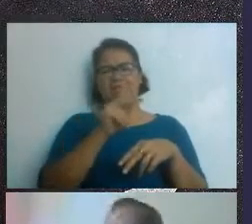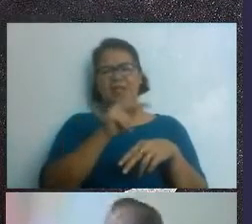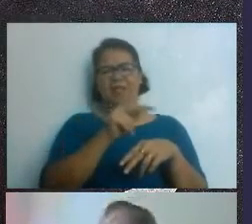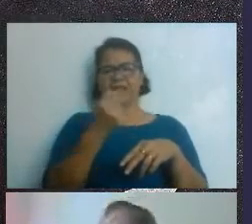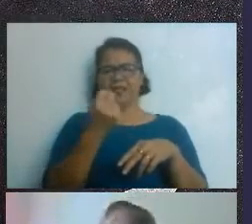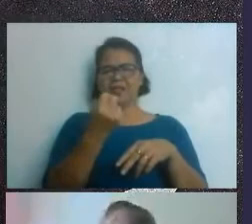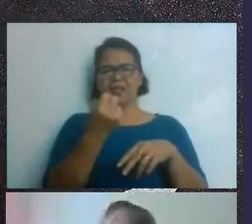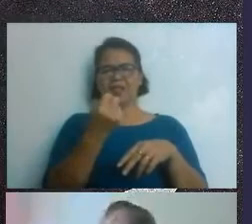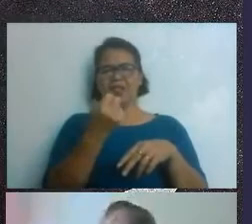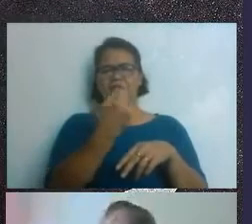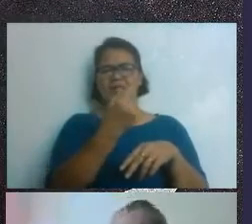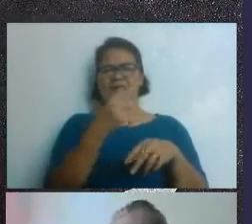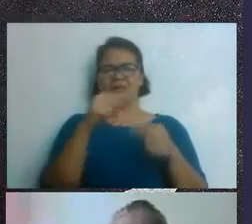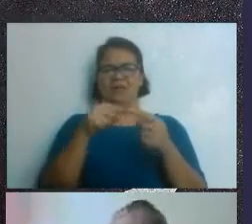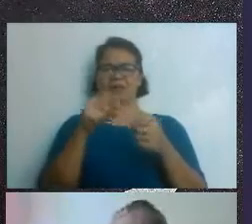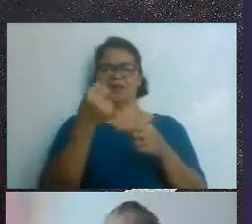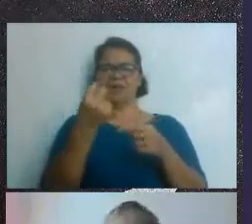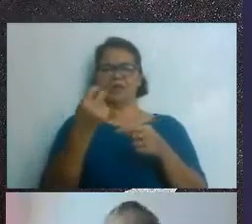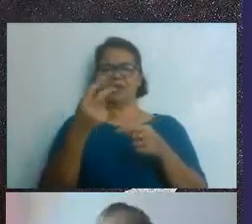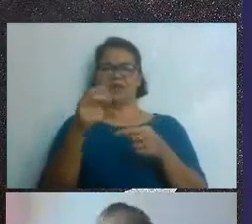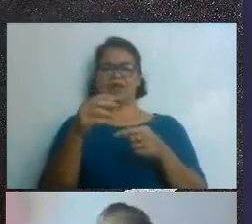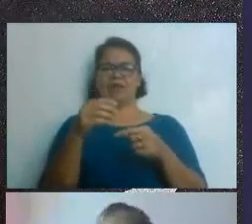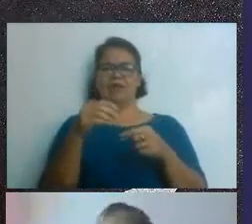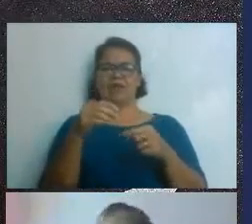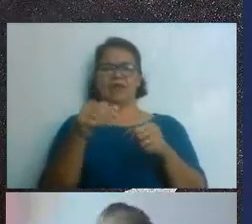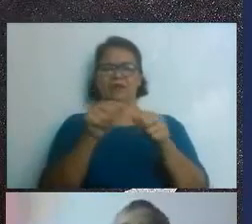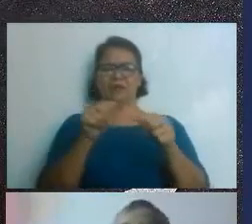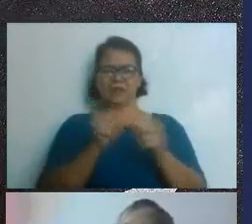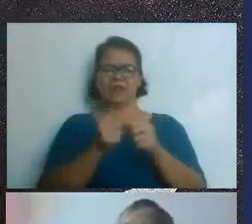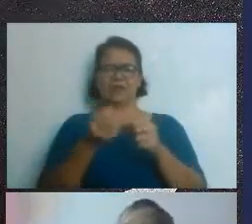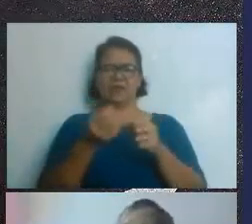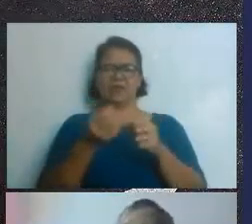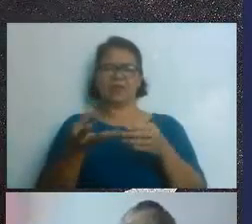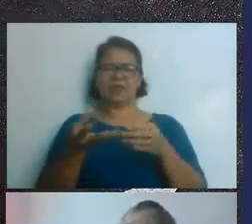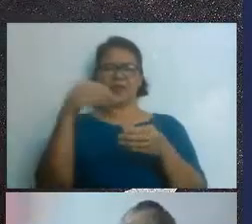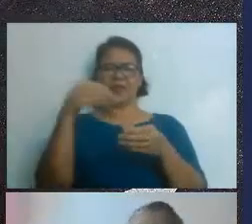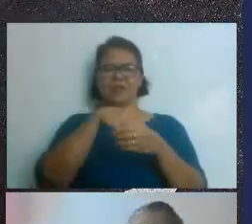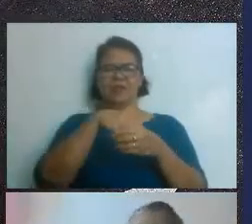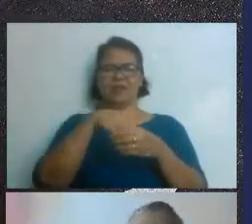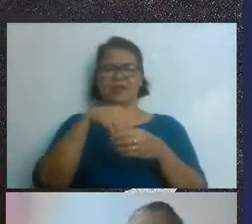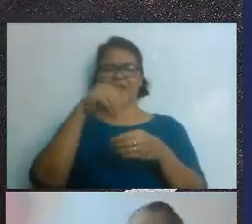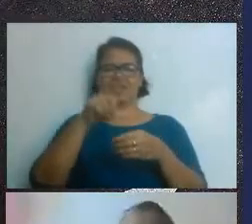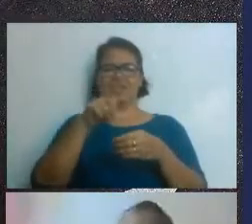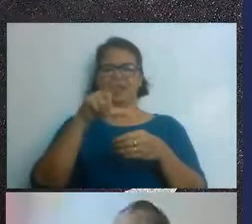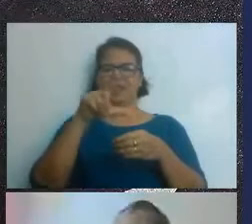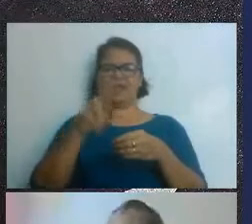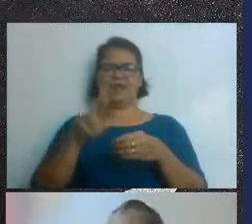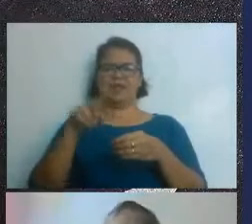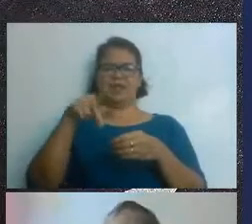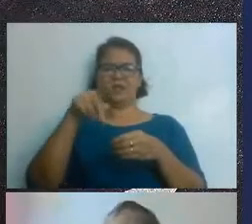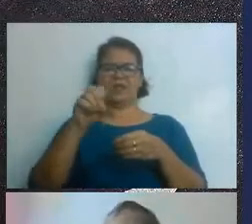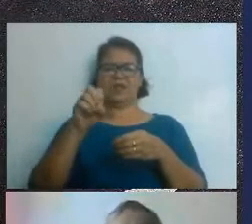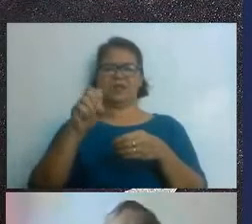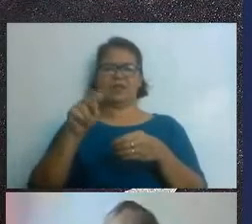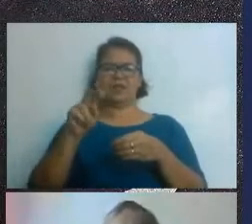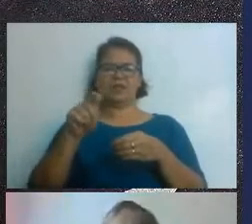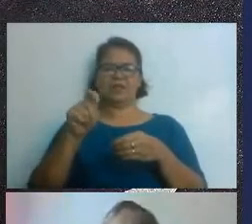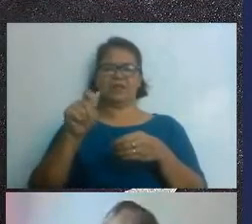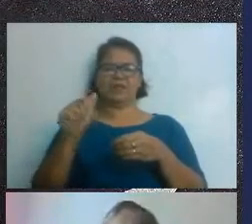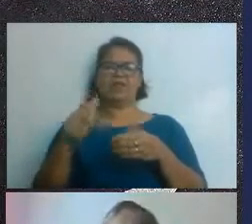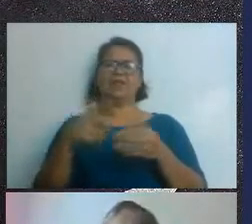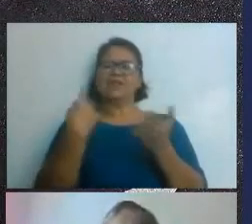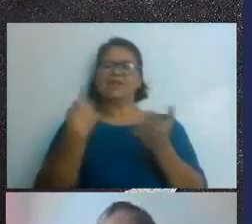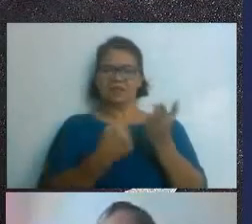still coding the competencies we have identified. And after that, I'll share and discuss the multiple learning